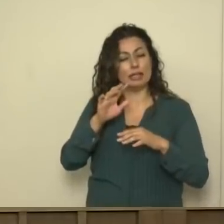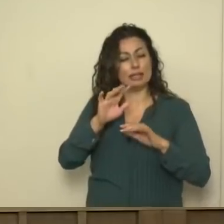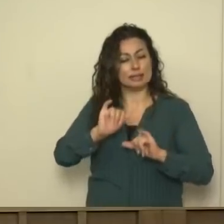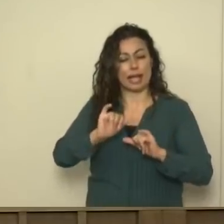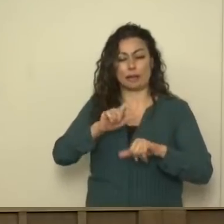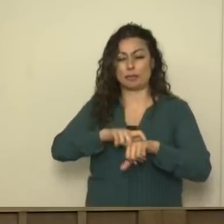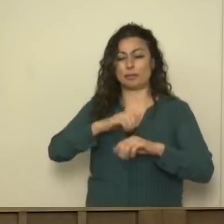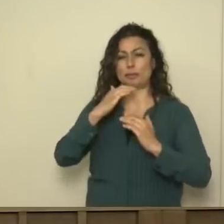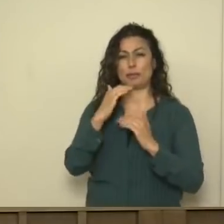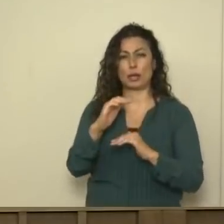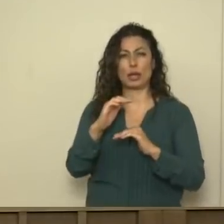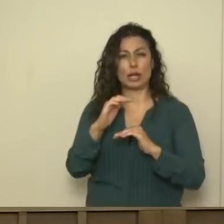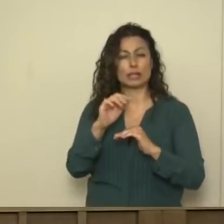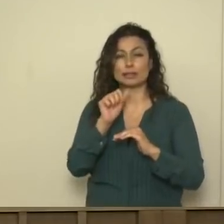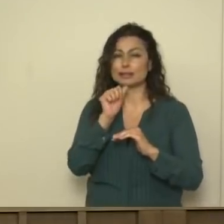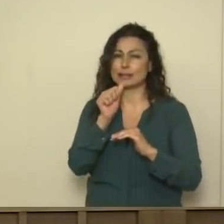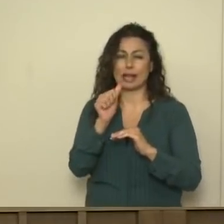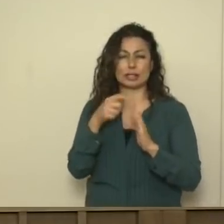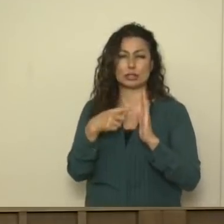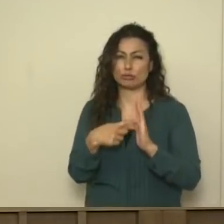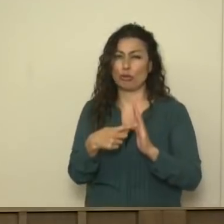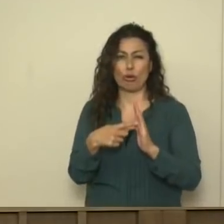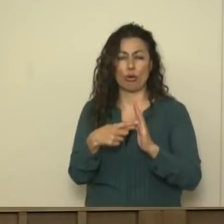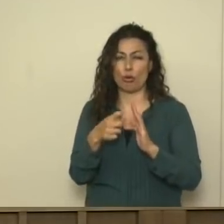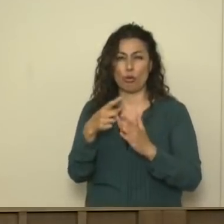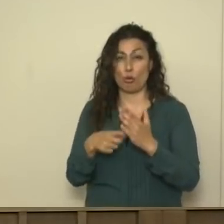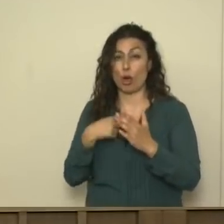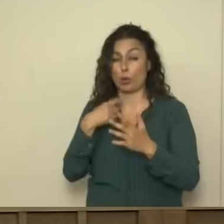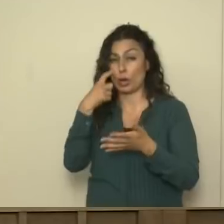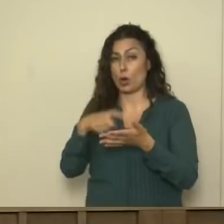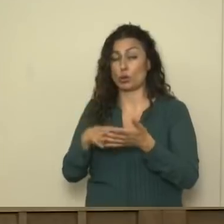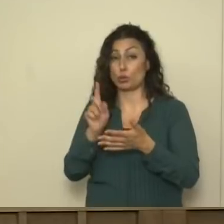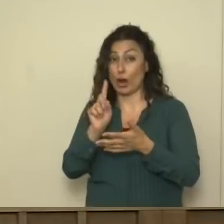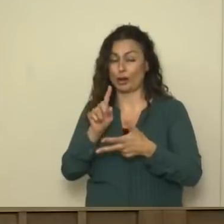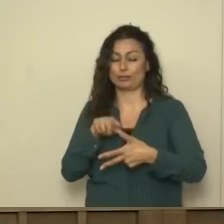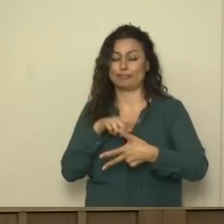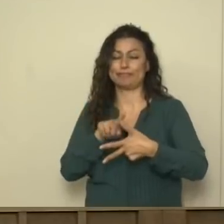same period of time does not show the trend that we're seeing at restaurants.